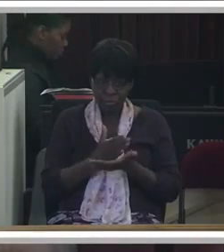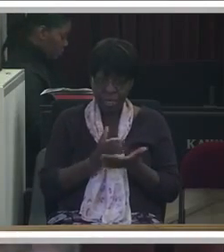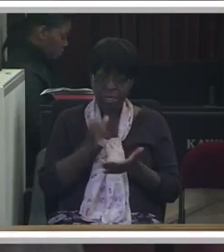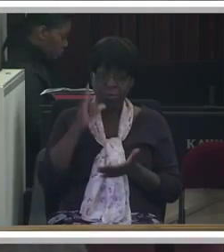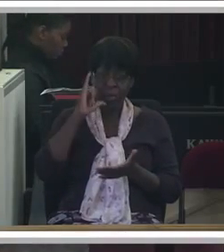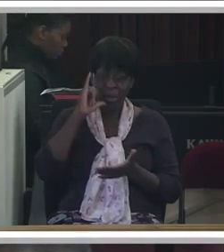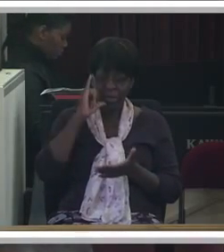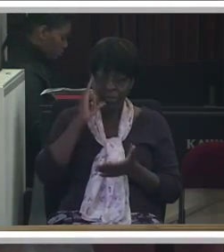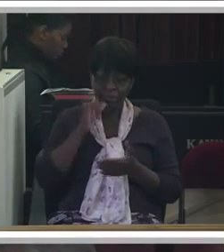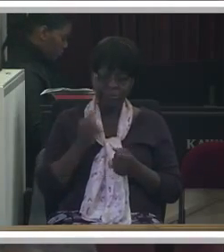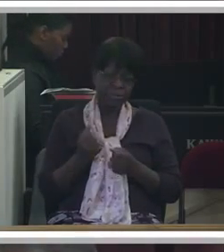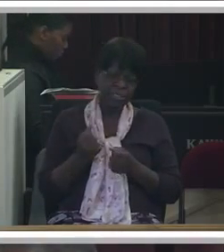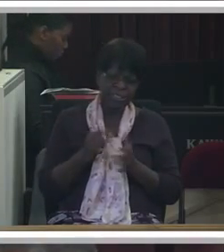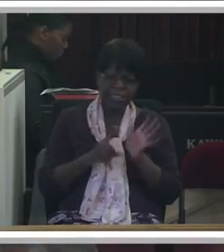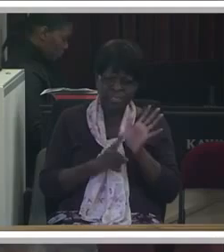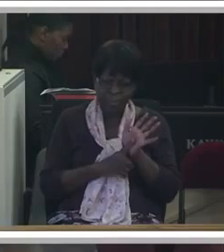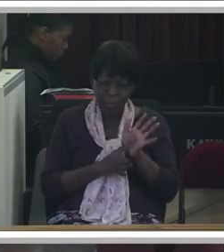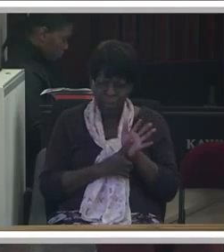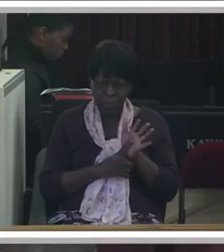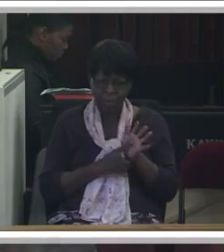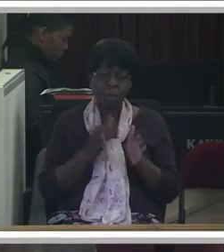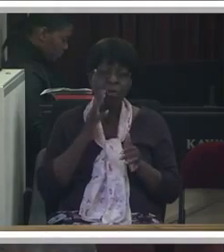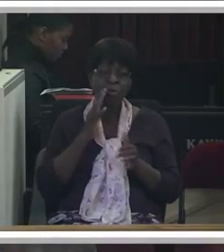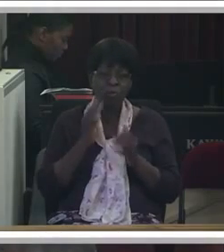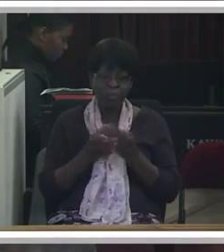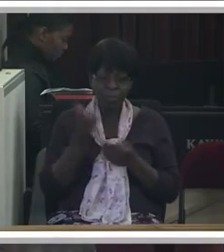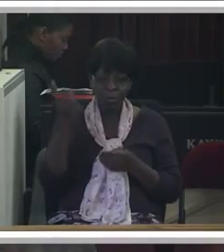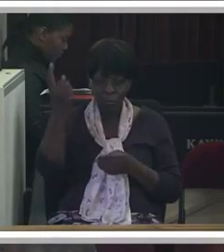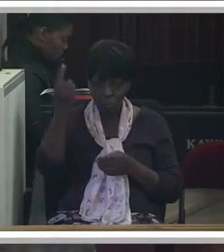is going to reconcile us back to himself.